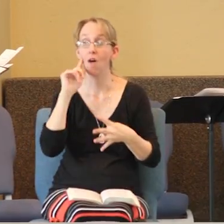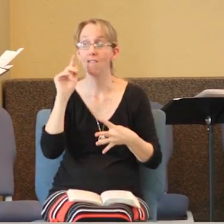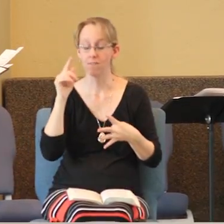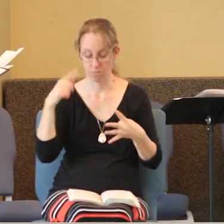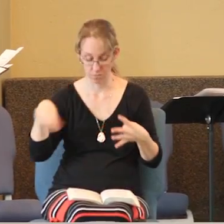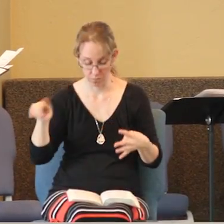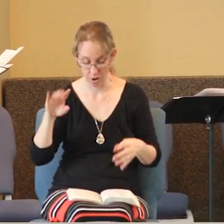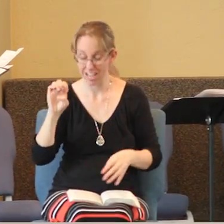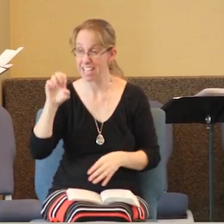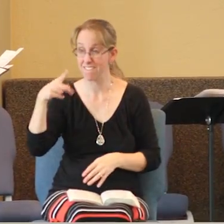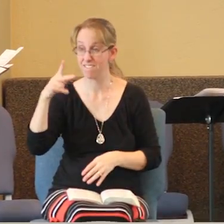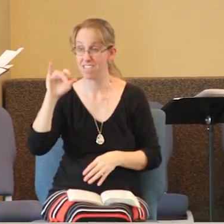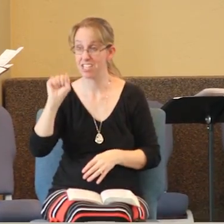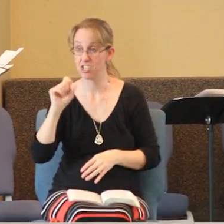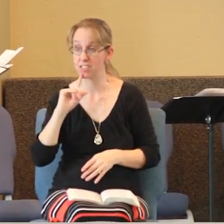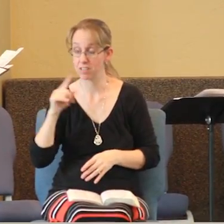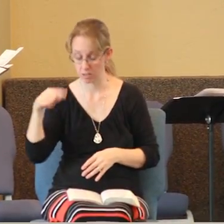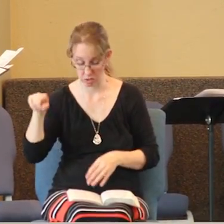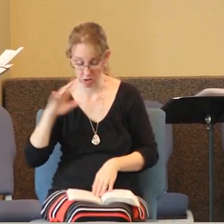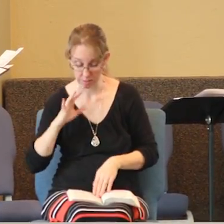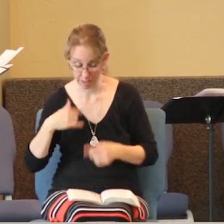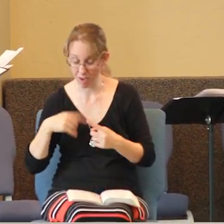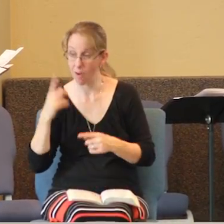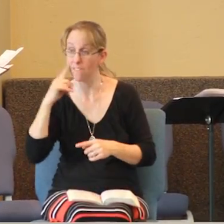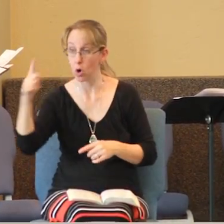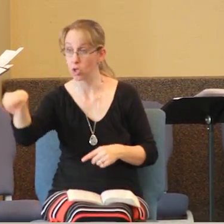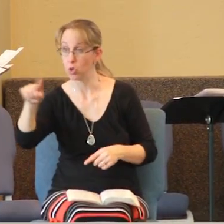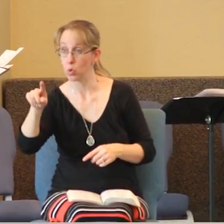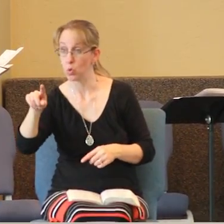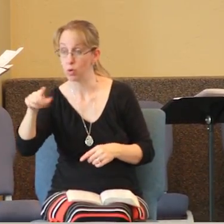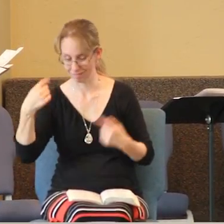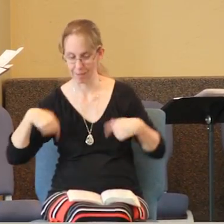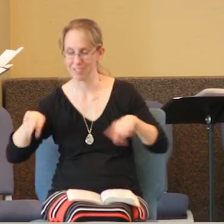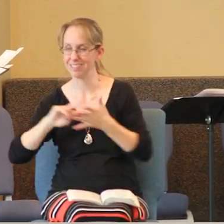you, usans, are not of darkness,